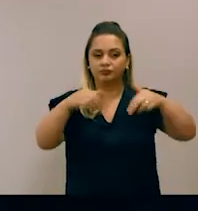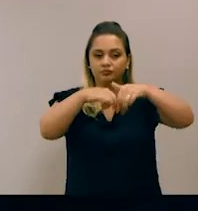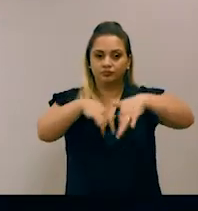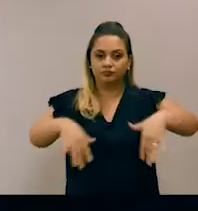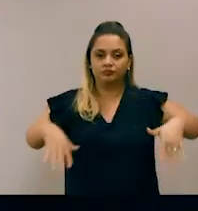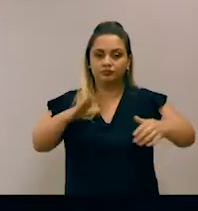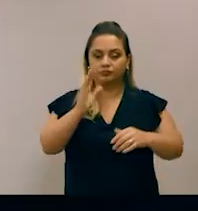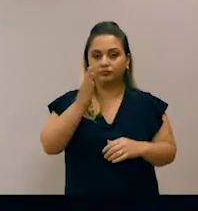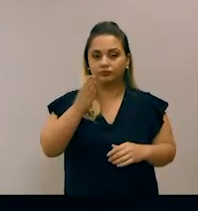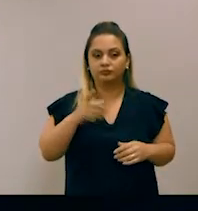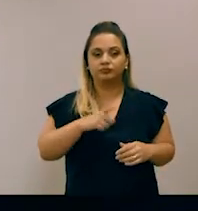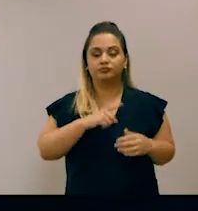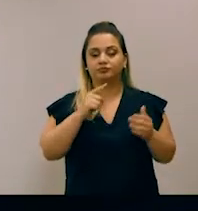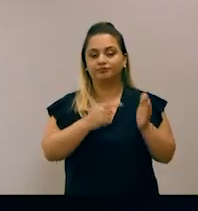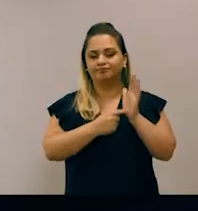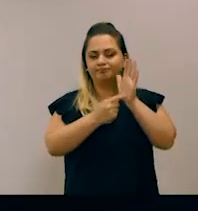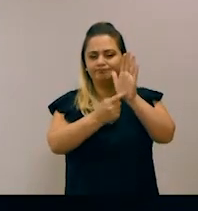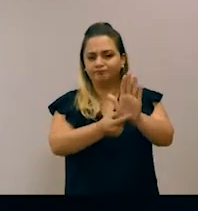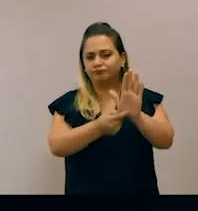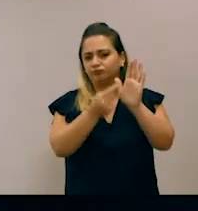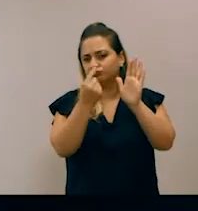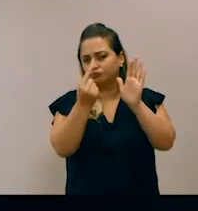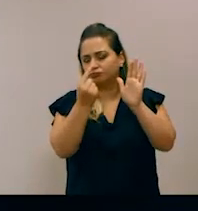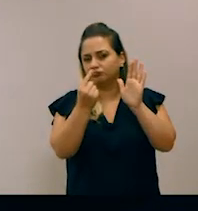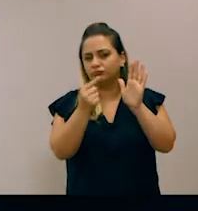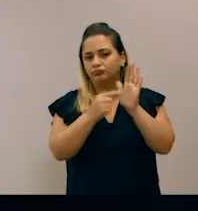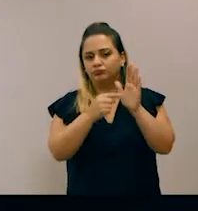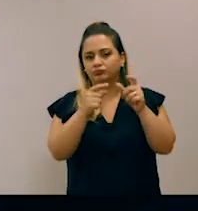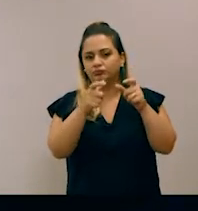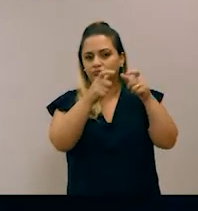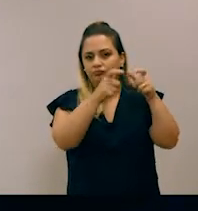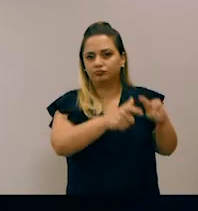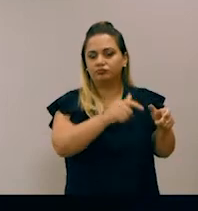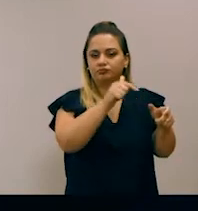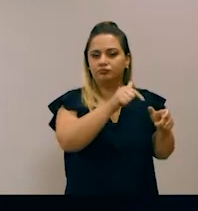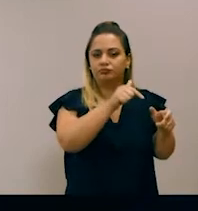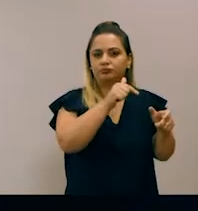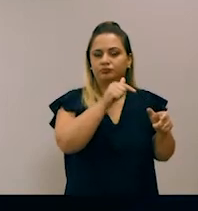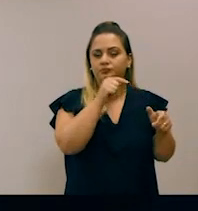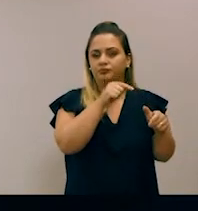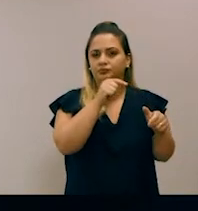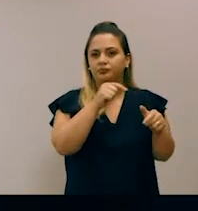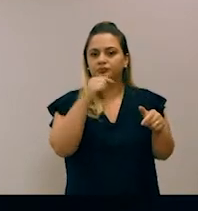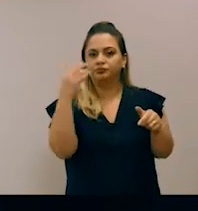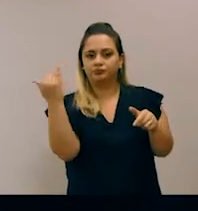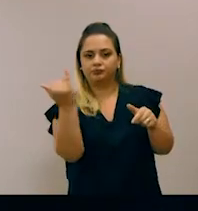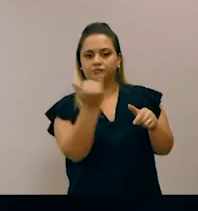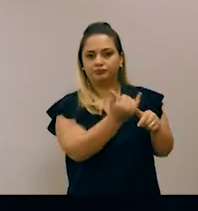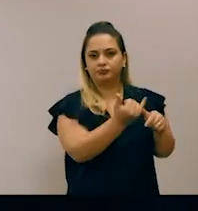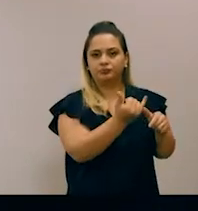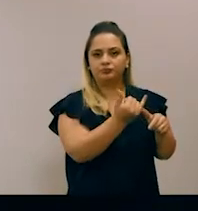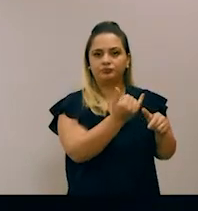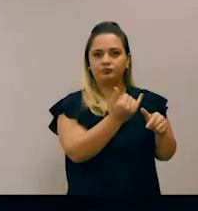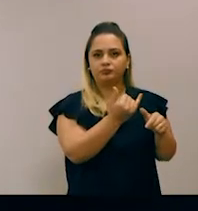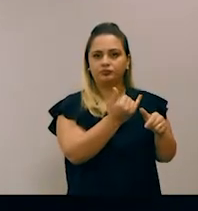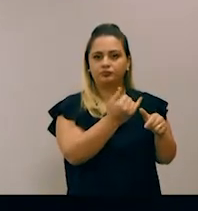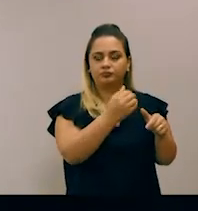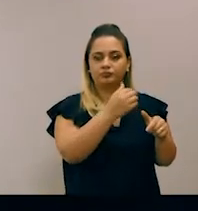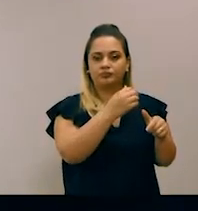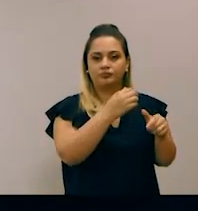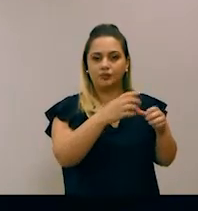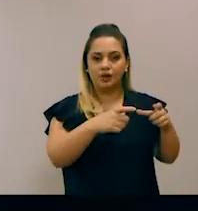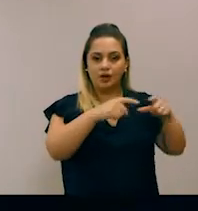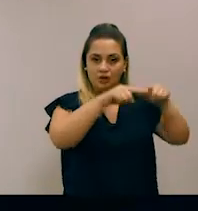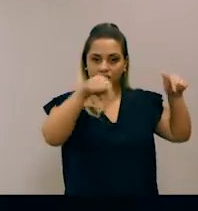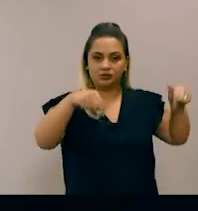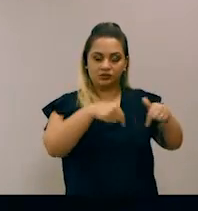mapped occurrences. When the occurrence is identified, the cabinet of the justice who sent it is notified, enable him to